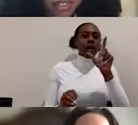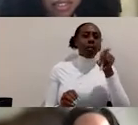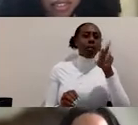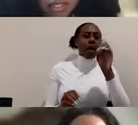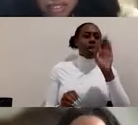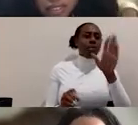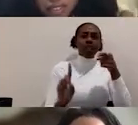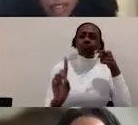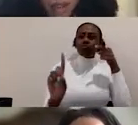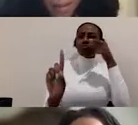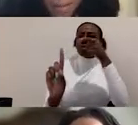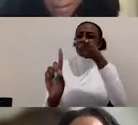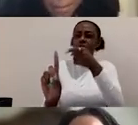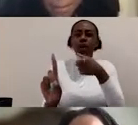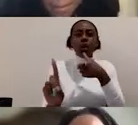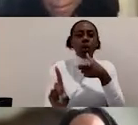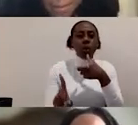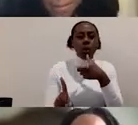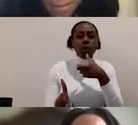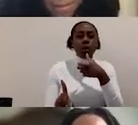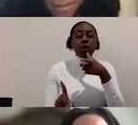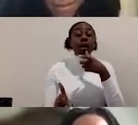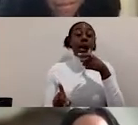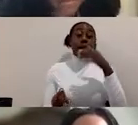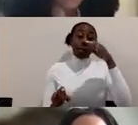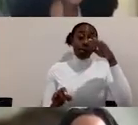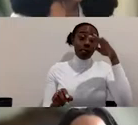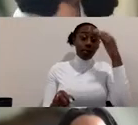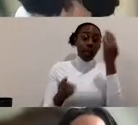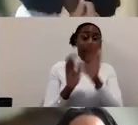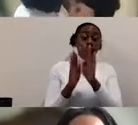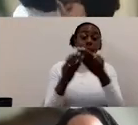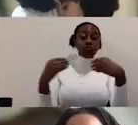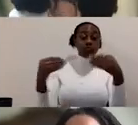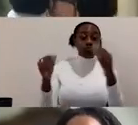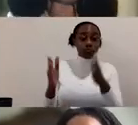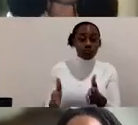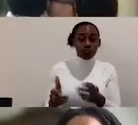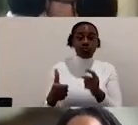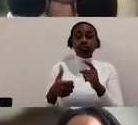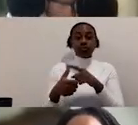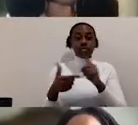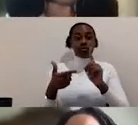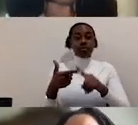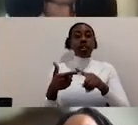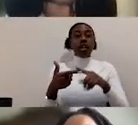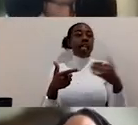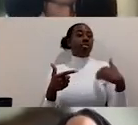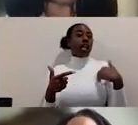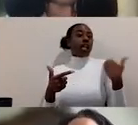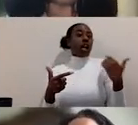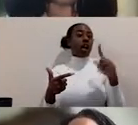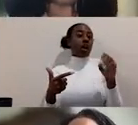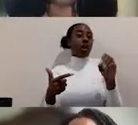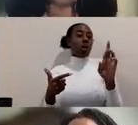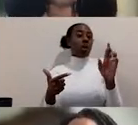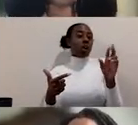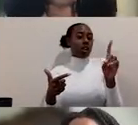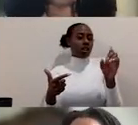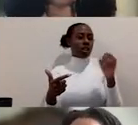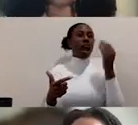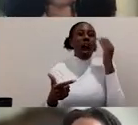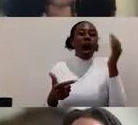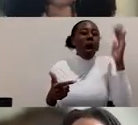We have Black booksellers, the Young Lords, which hopefully folks are familiar with, the American